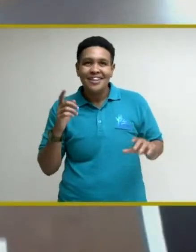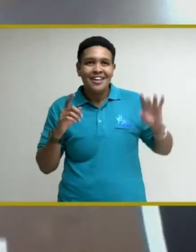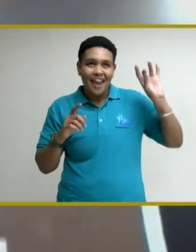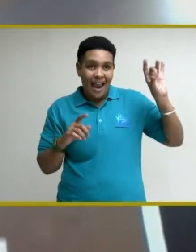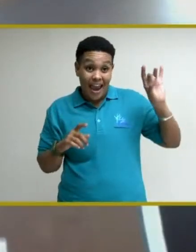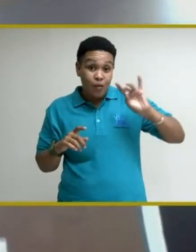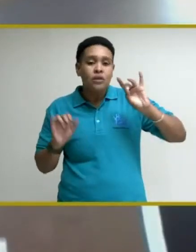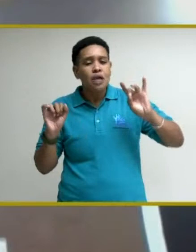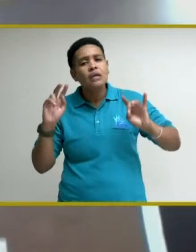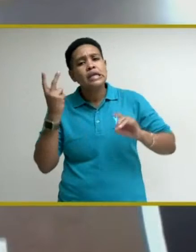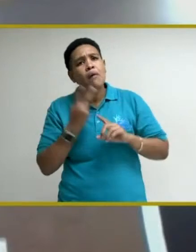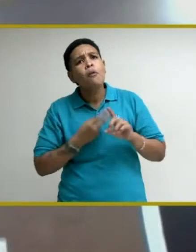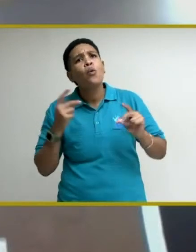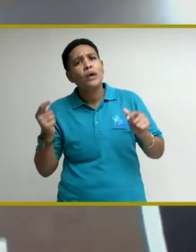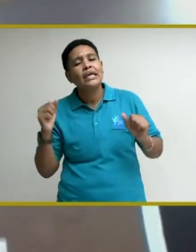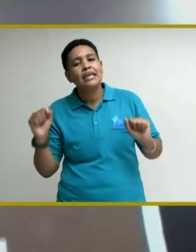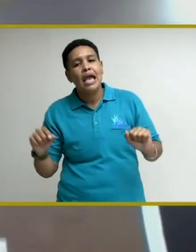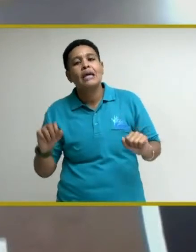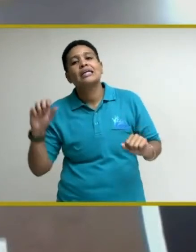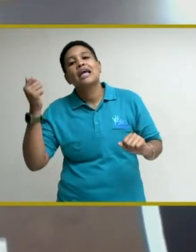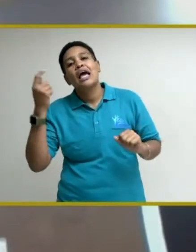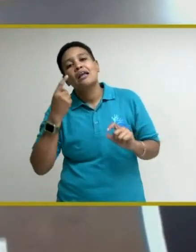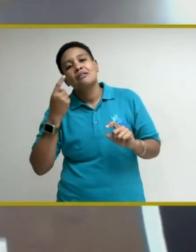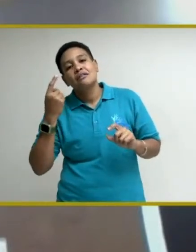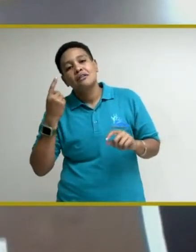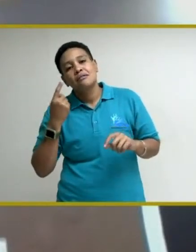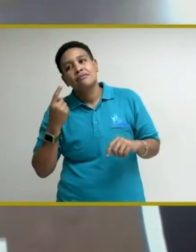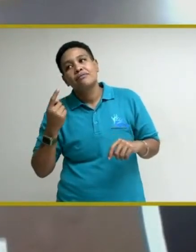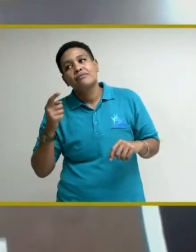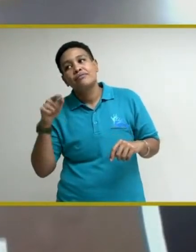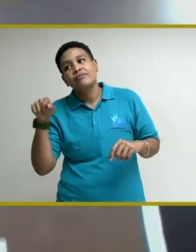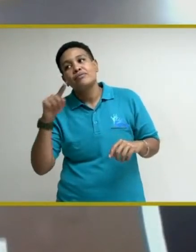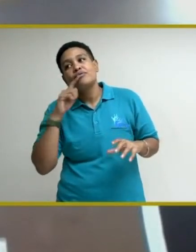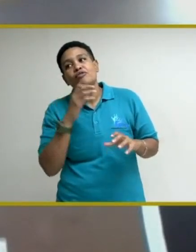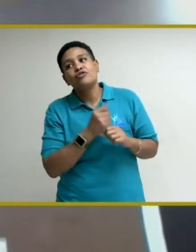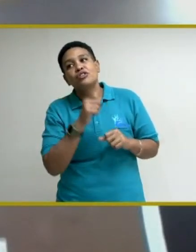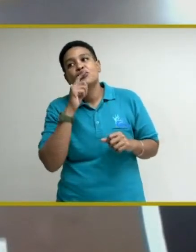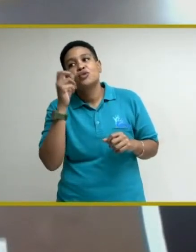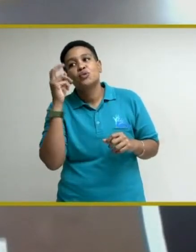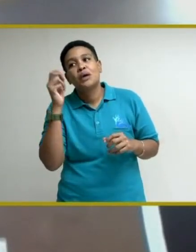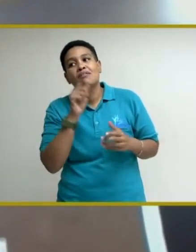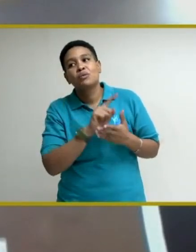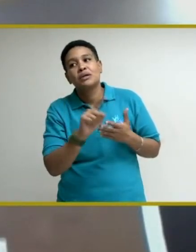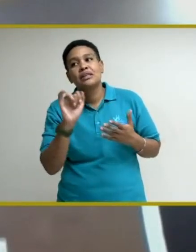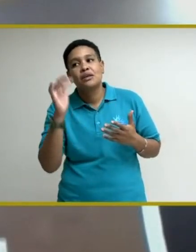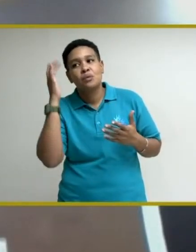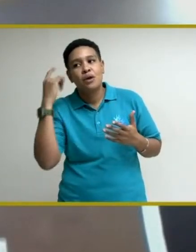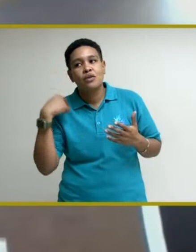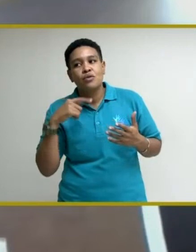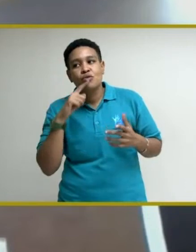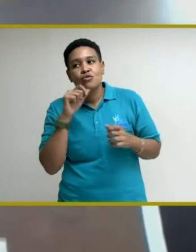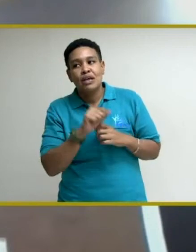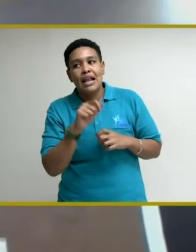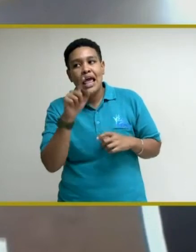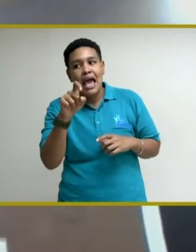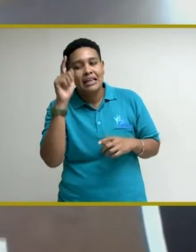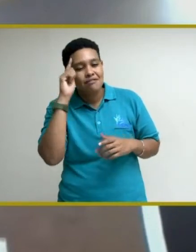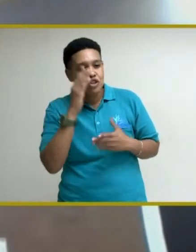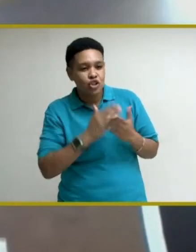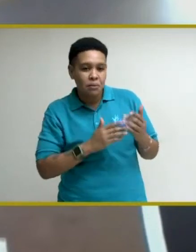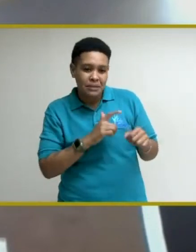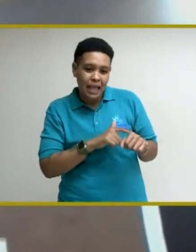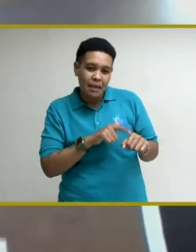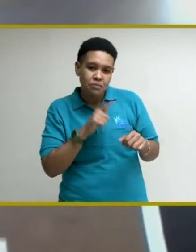they should, because the date they would have received would have been for 12 weeks. Okay. So that is why we really are asking for some time